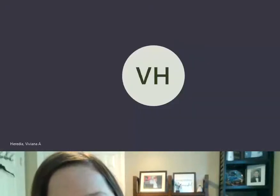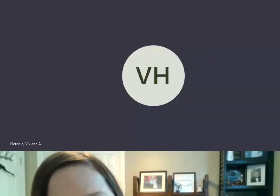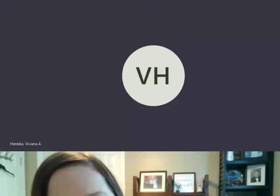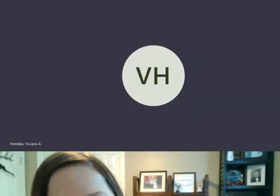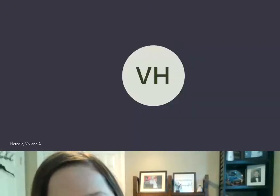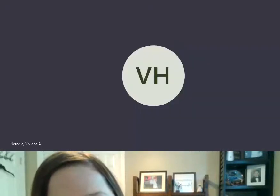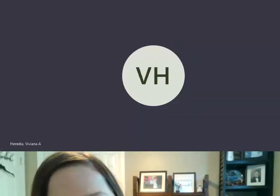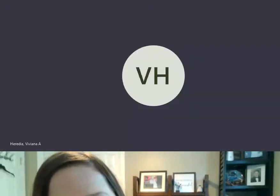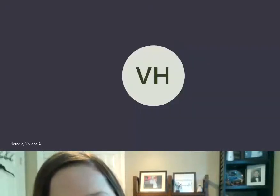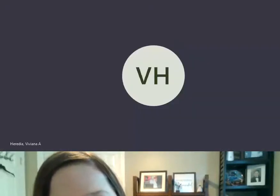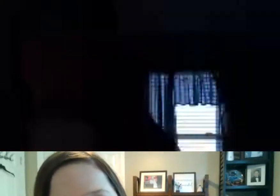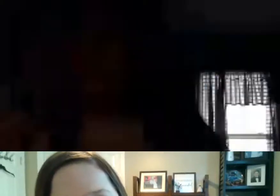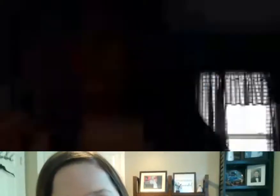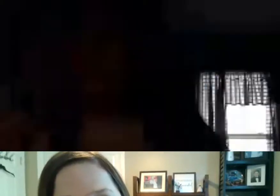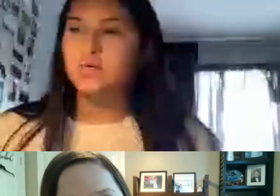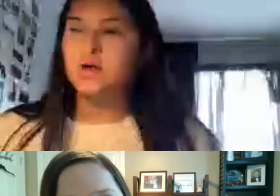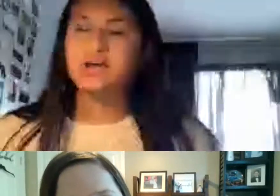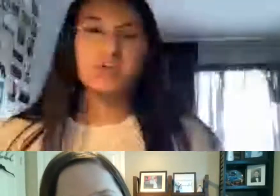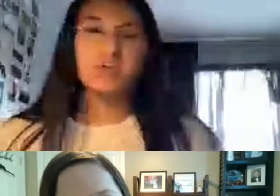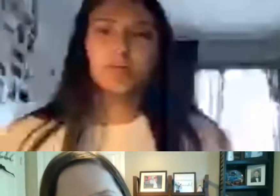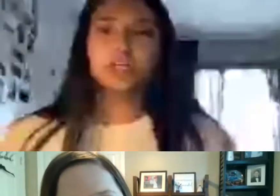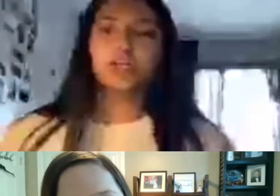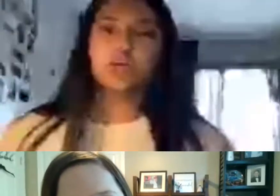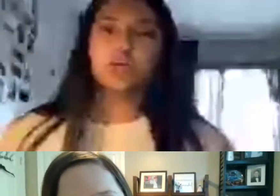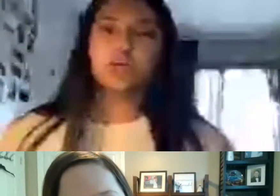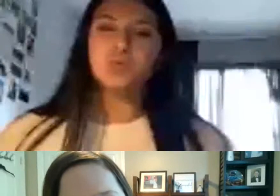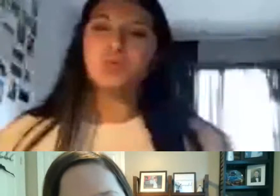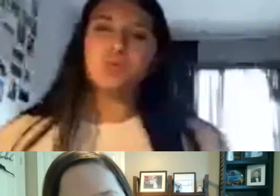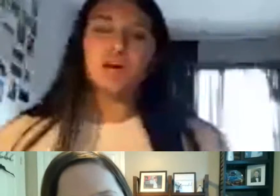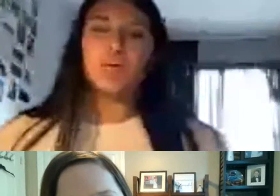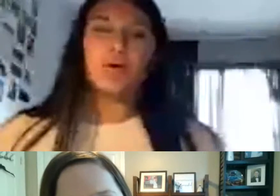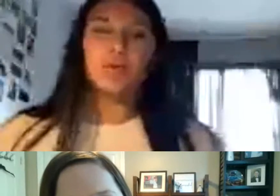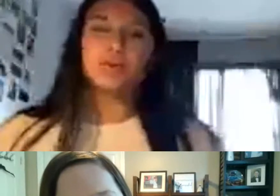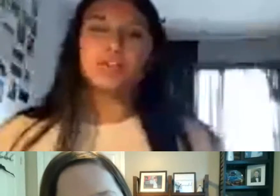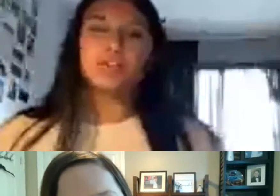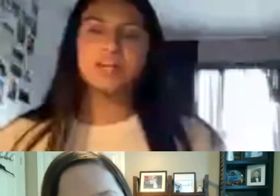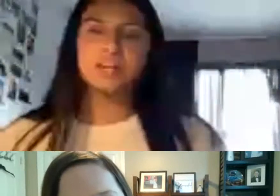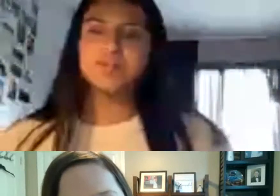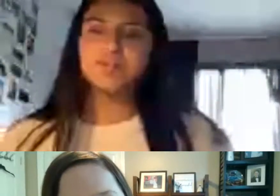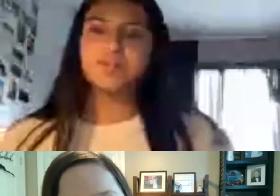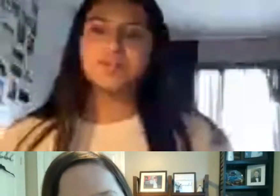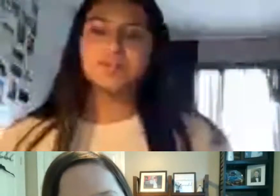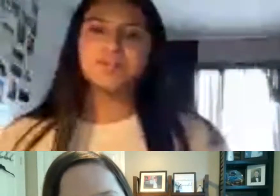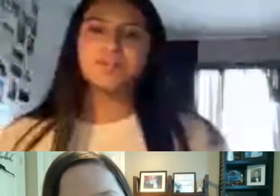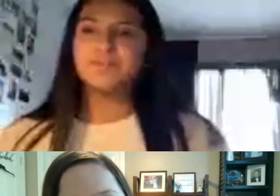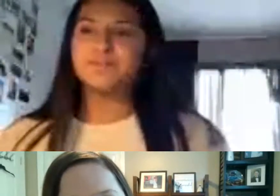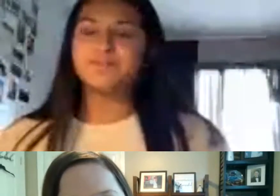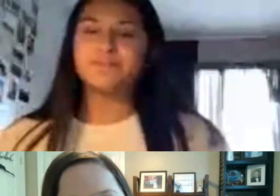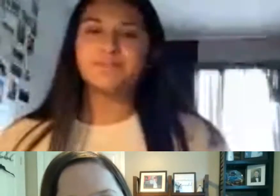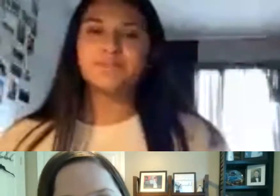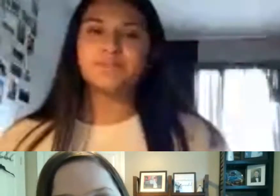into school. And so kind of starting a culture in which we're comfortable talking about those things.